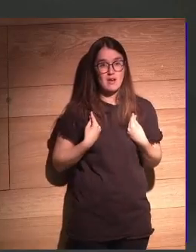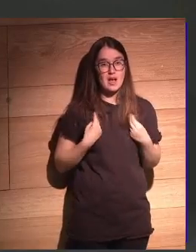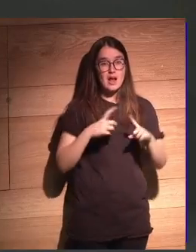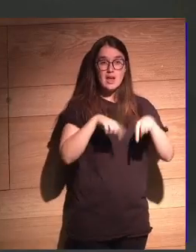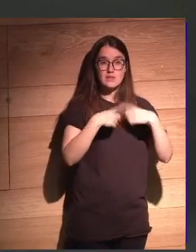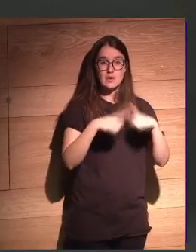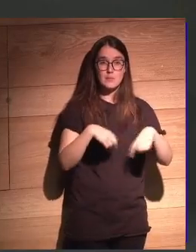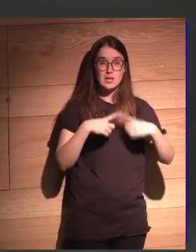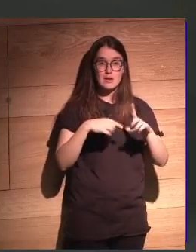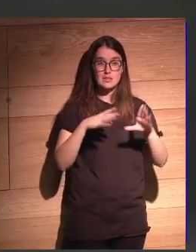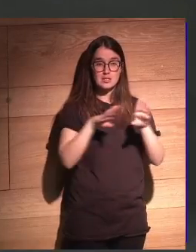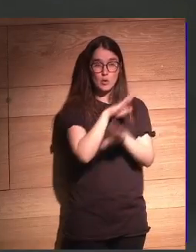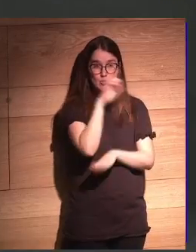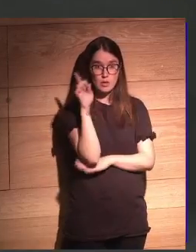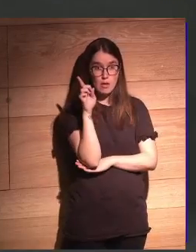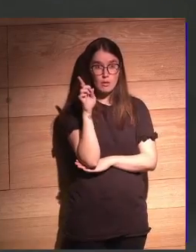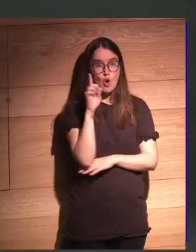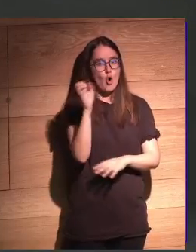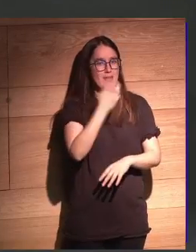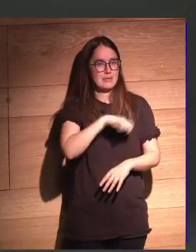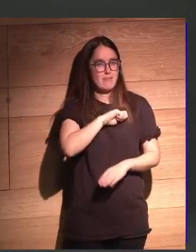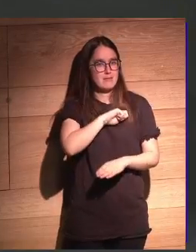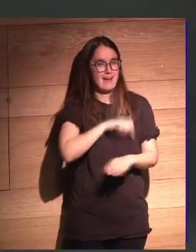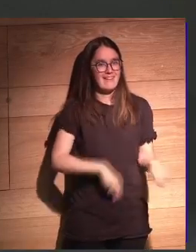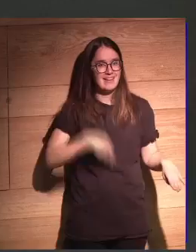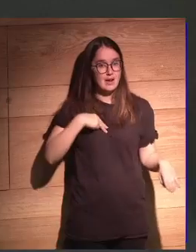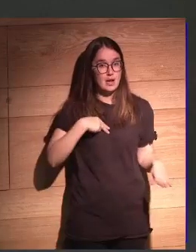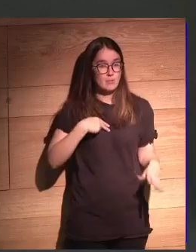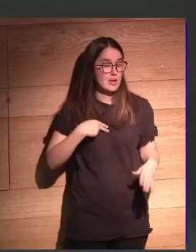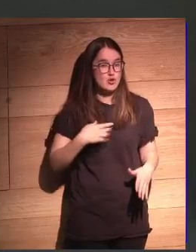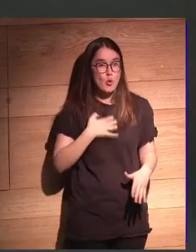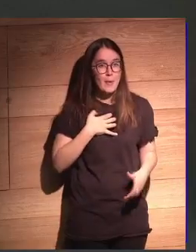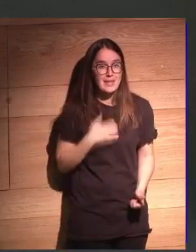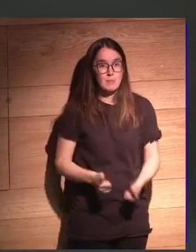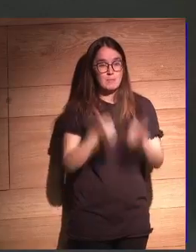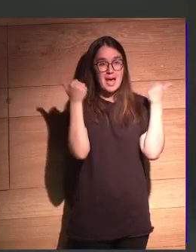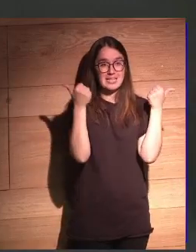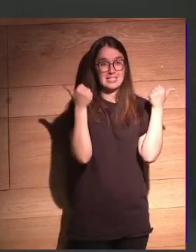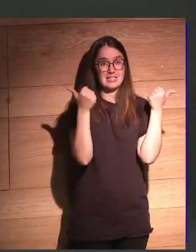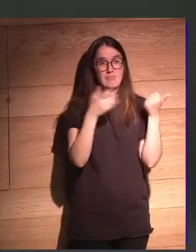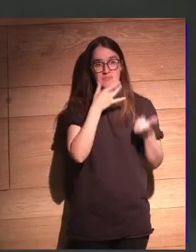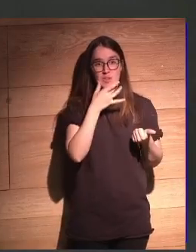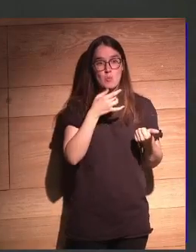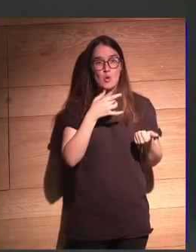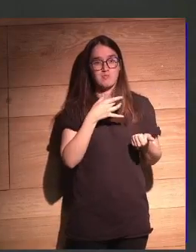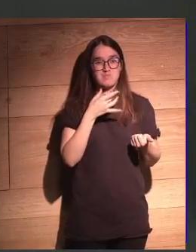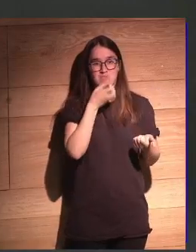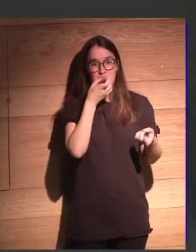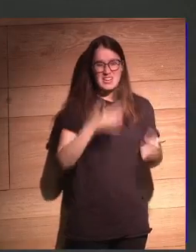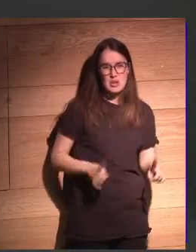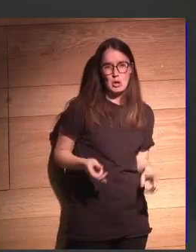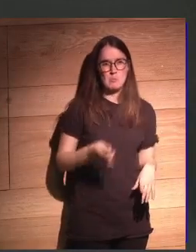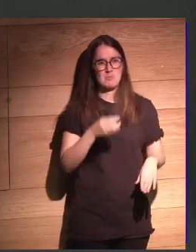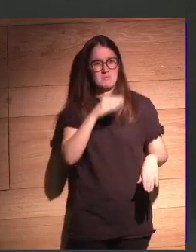dealing with people having problems with their housing. They really cannot work